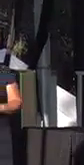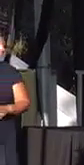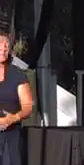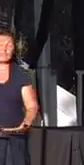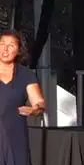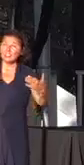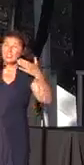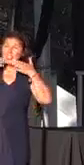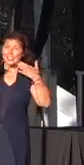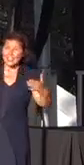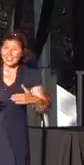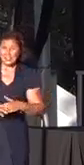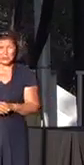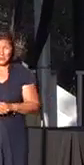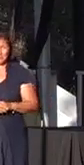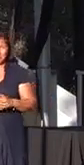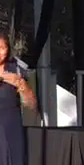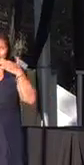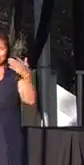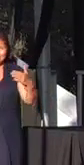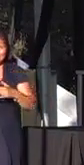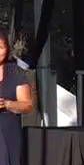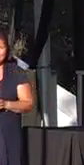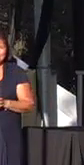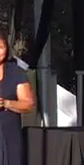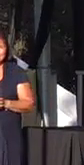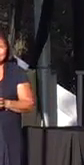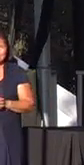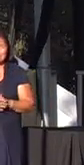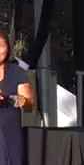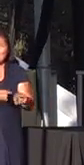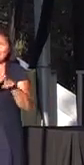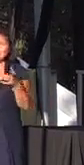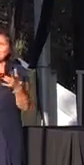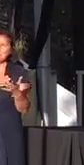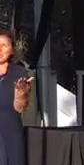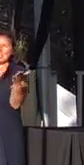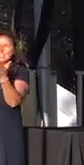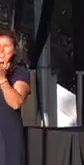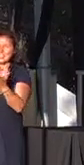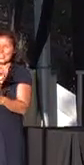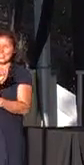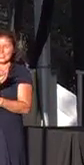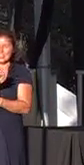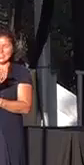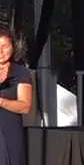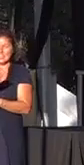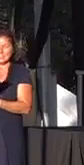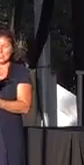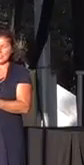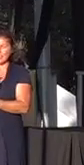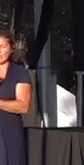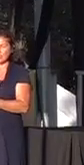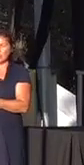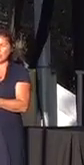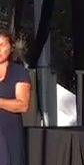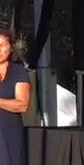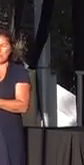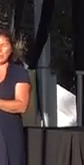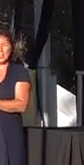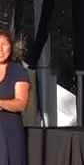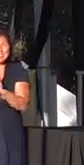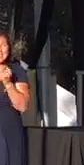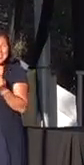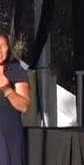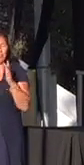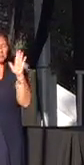Thank you. Thank you. I want to also give a big hand to Stephen Whitburn and his team for